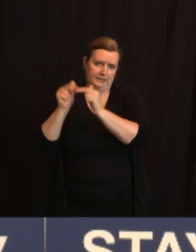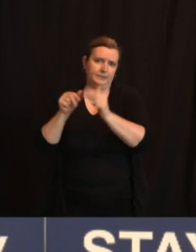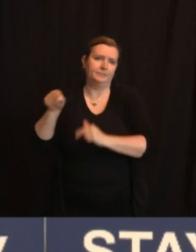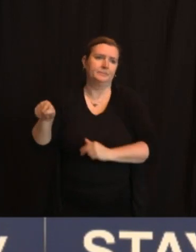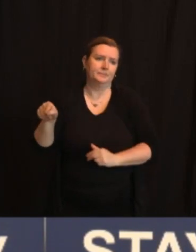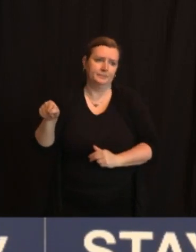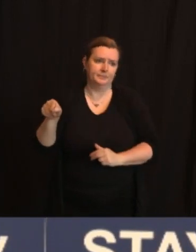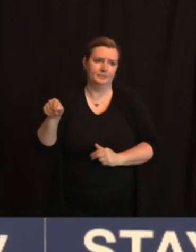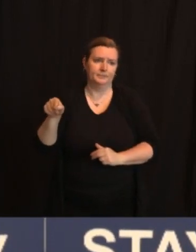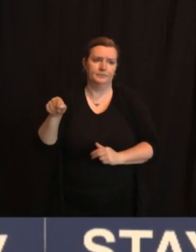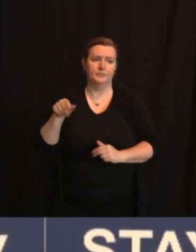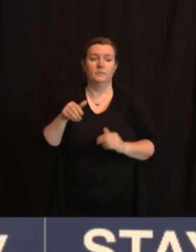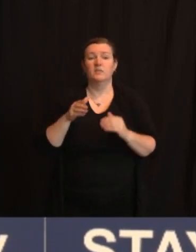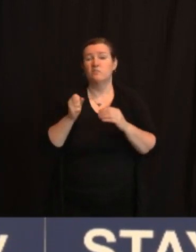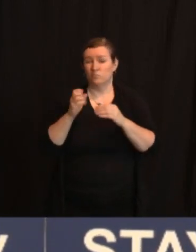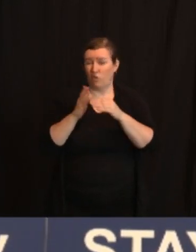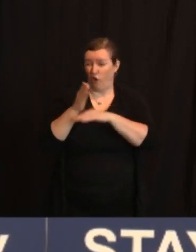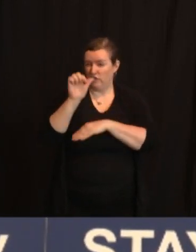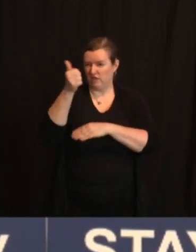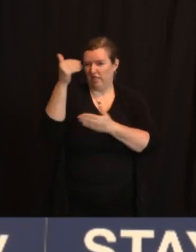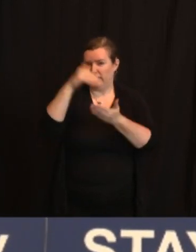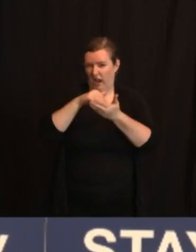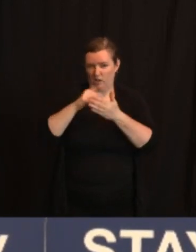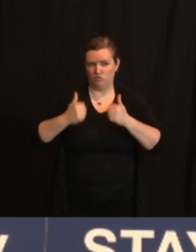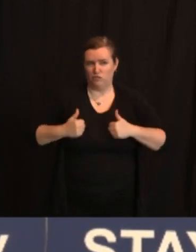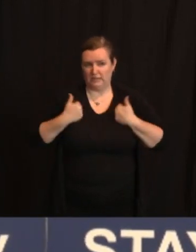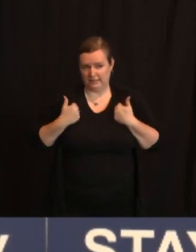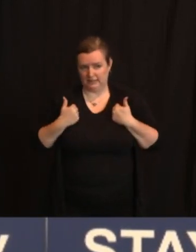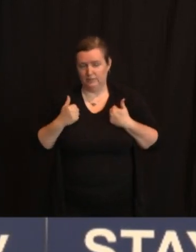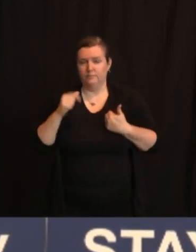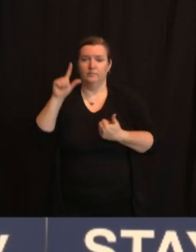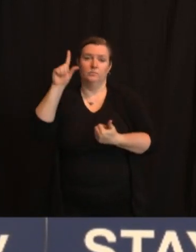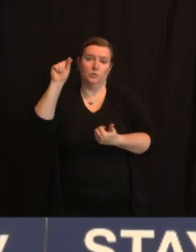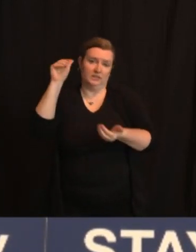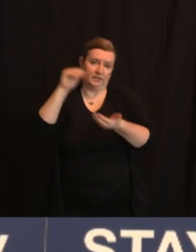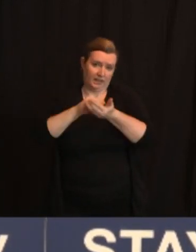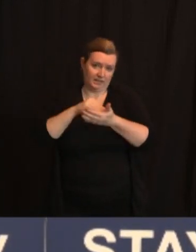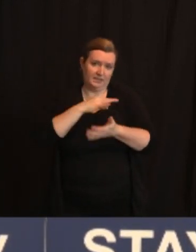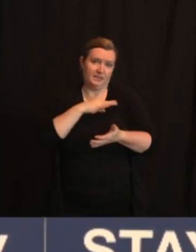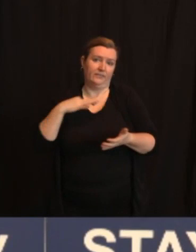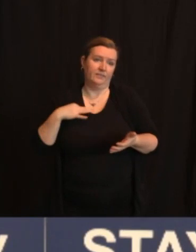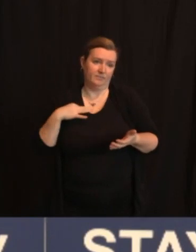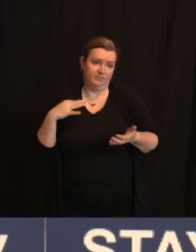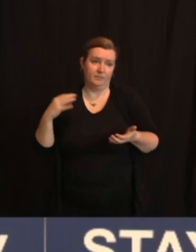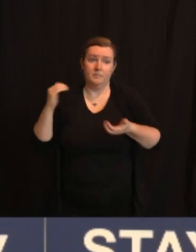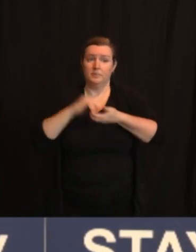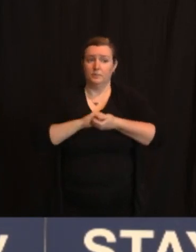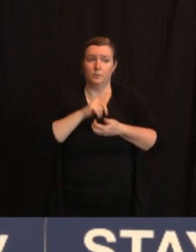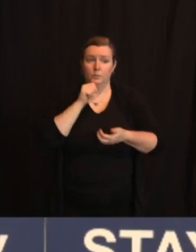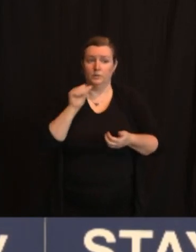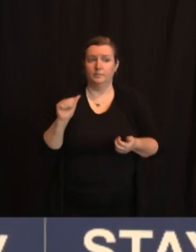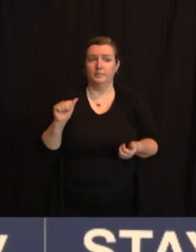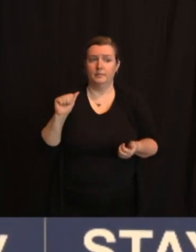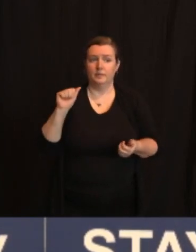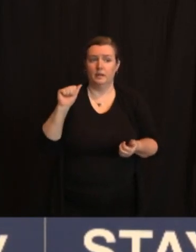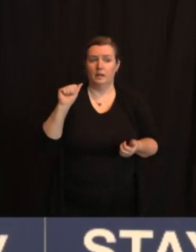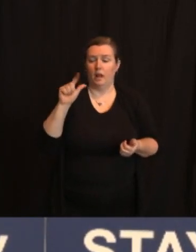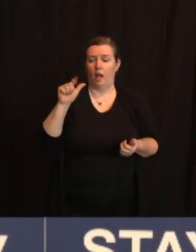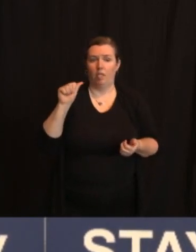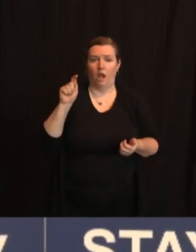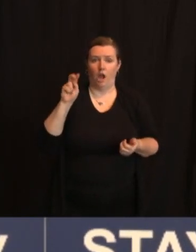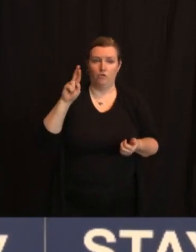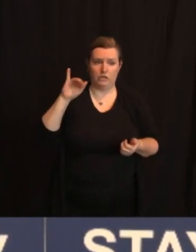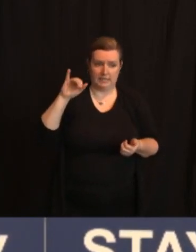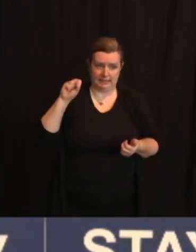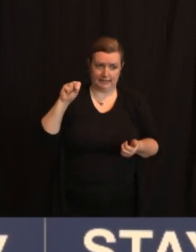20,000 staff. Our partners are Alaris, Care One, University Hospital in Newark, Robert